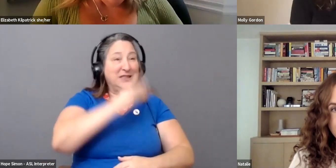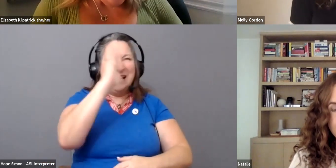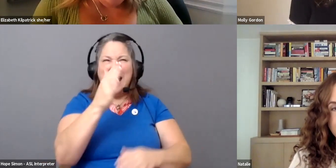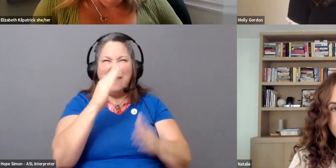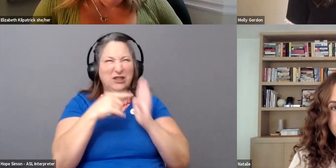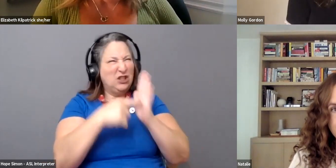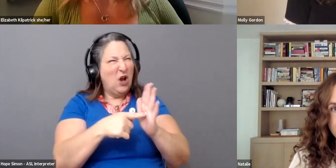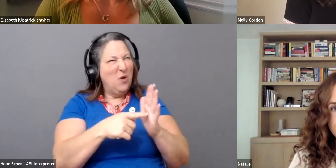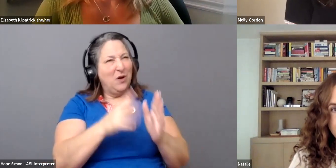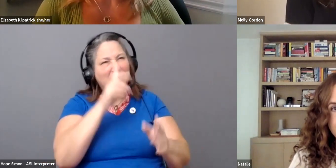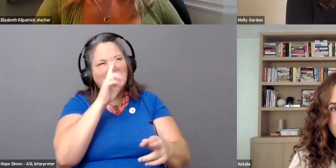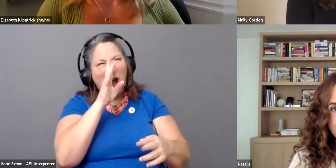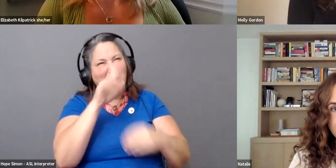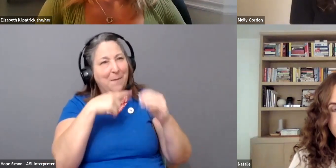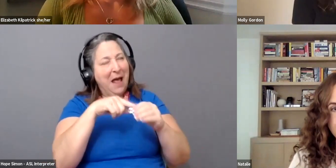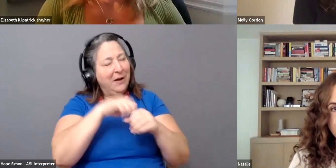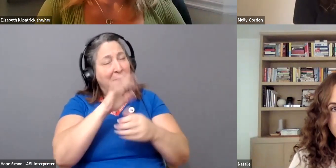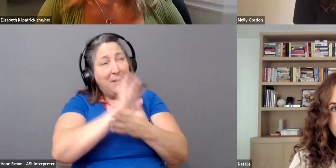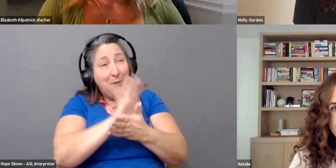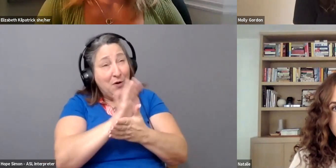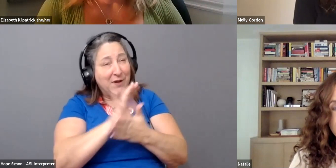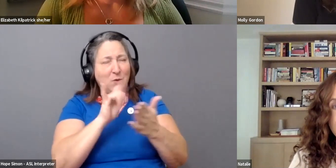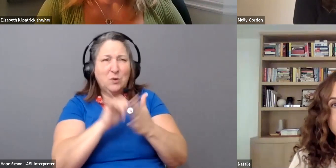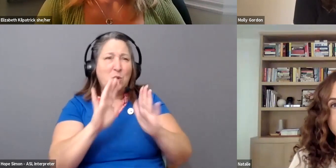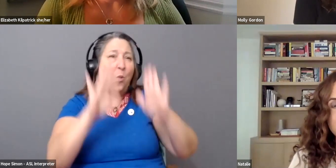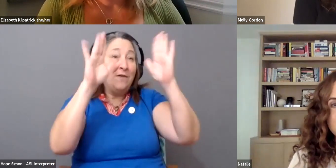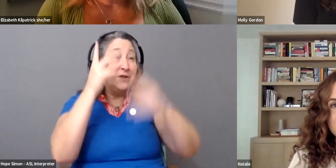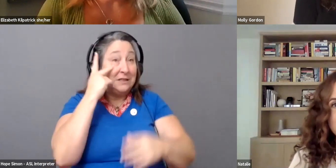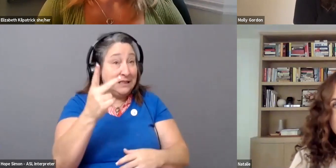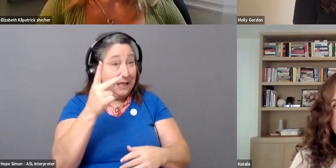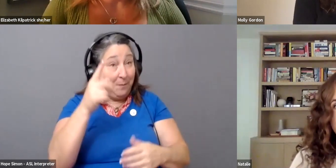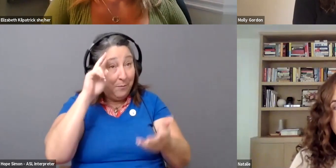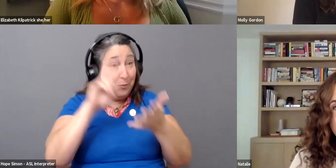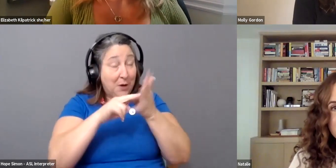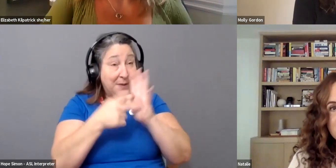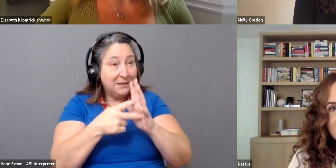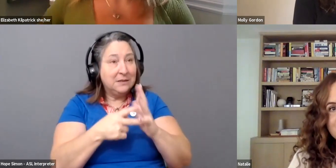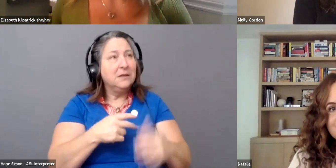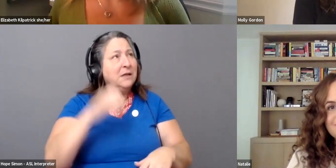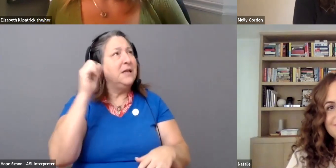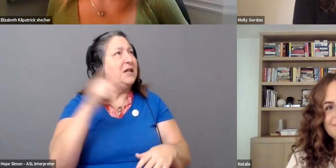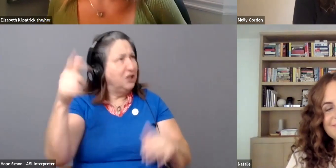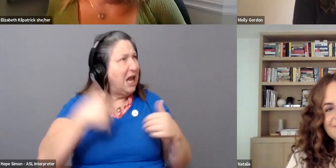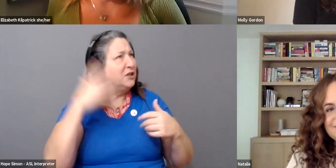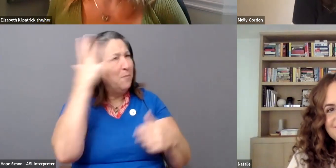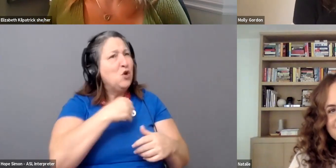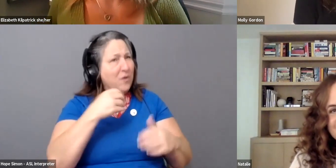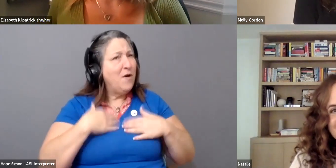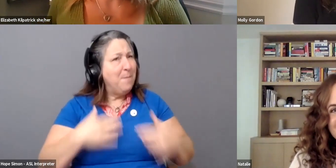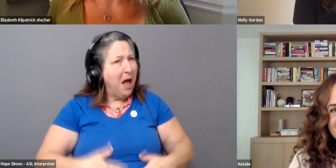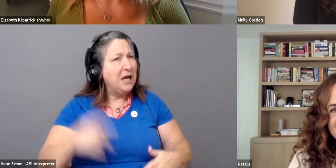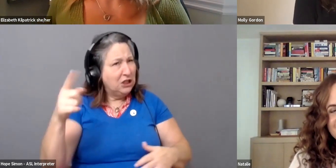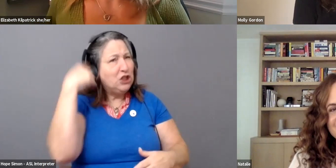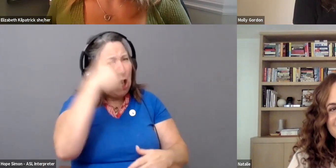even better to see. We were wondering if that was purposeful. Yeah, because she has a beautiful body and she looks great. Yep.